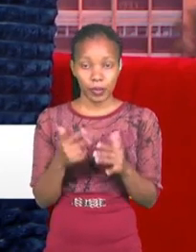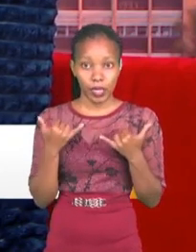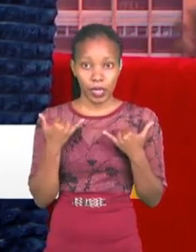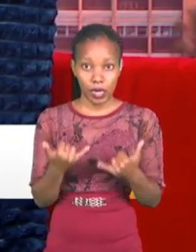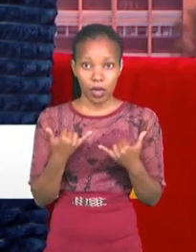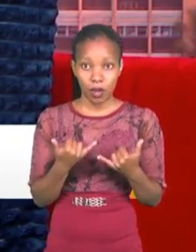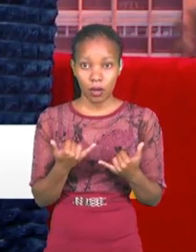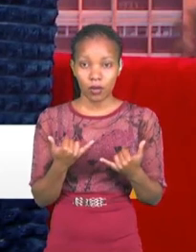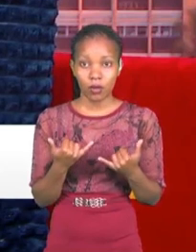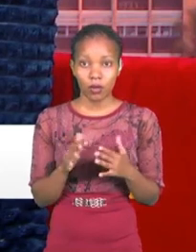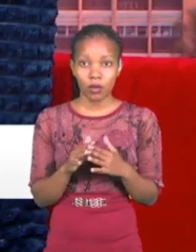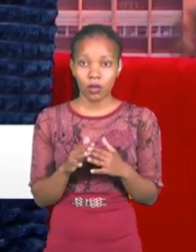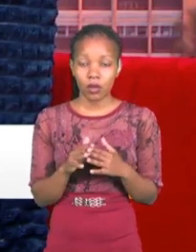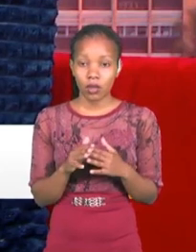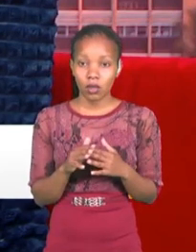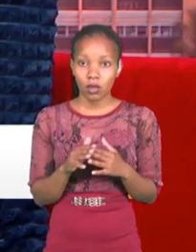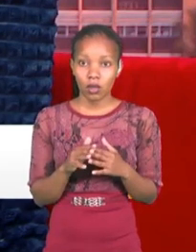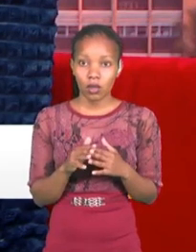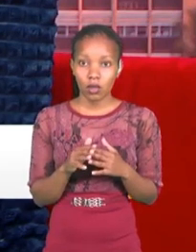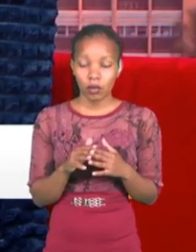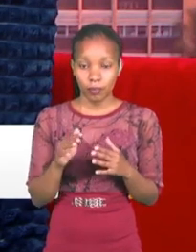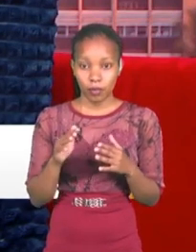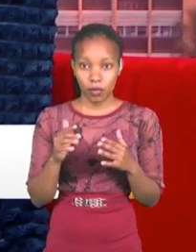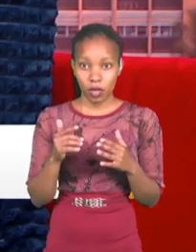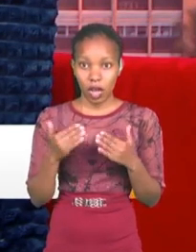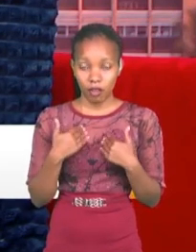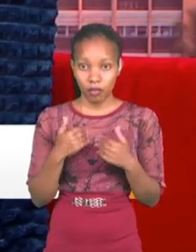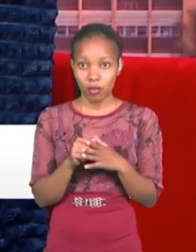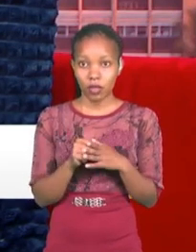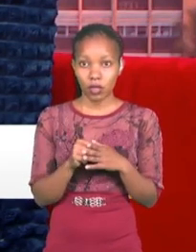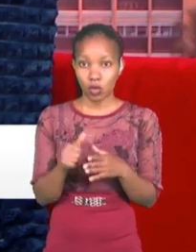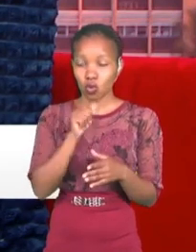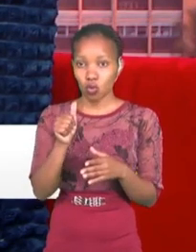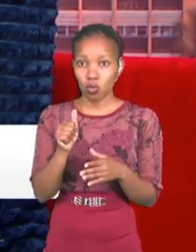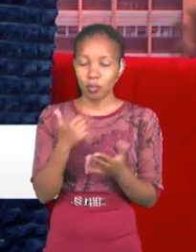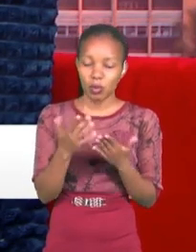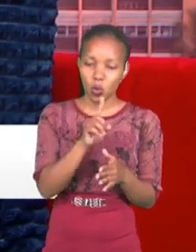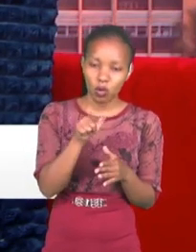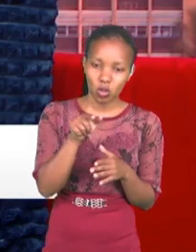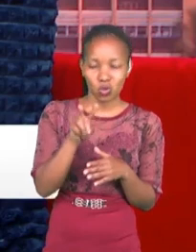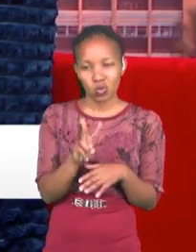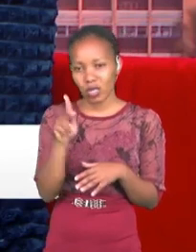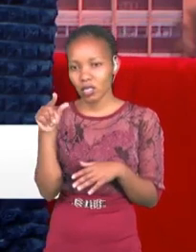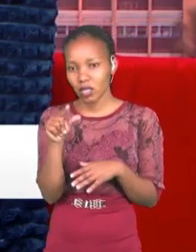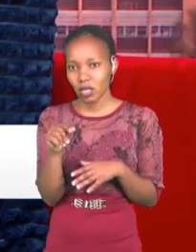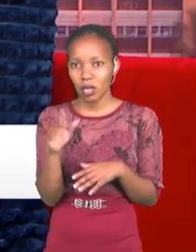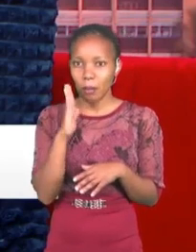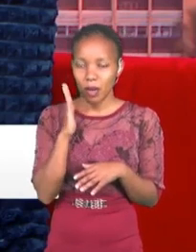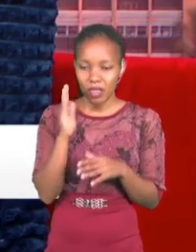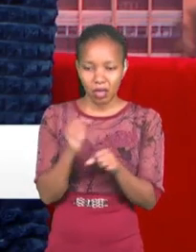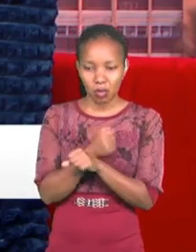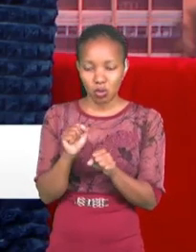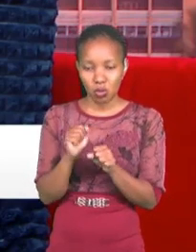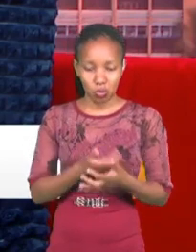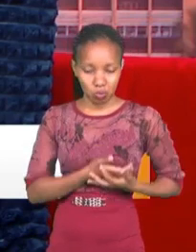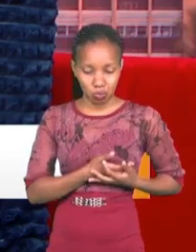I have triplet in my NICU. The weight is around 1.1, 1.2 kg. The mother is not able to give